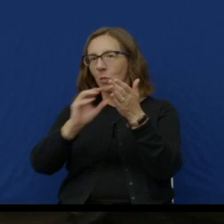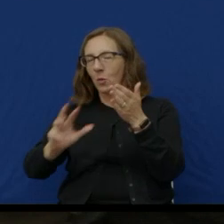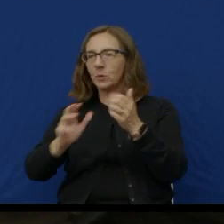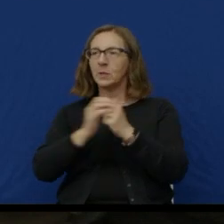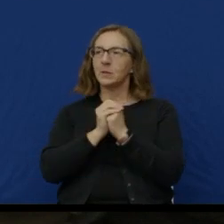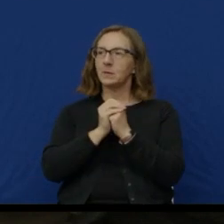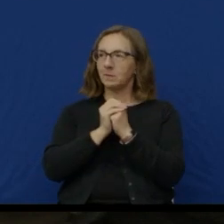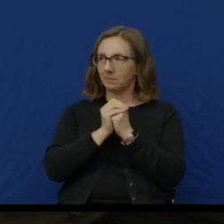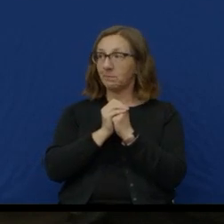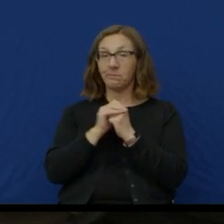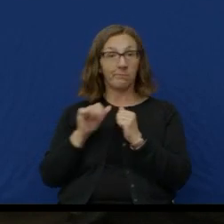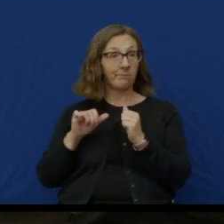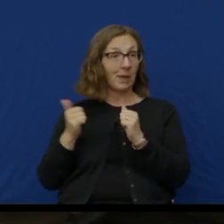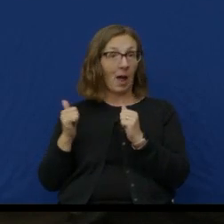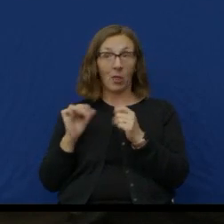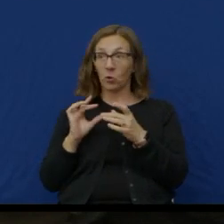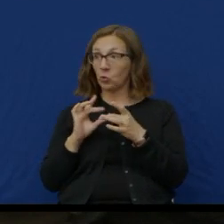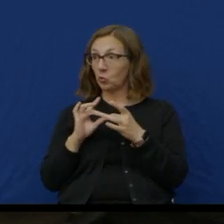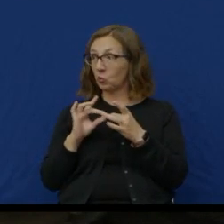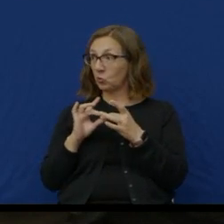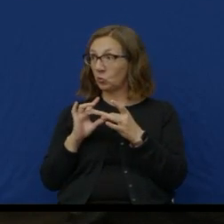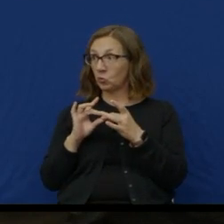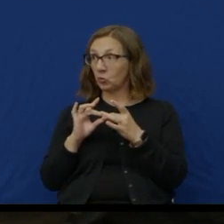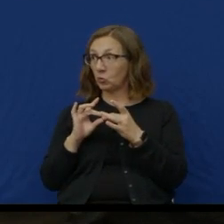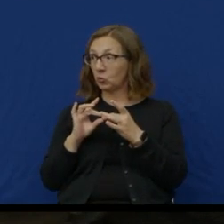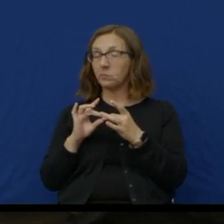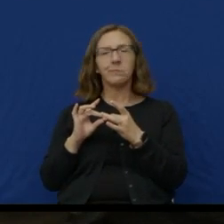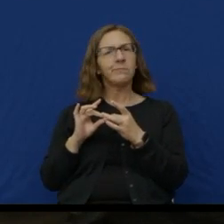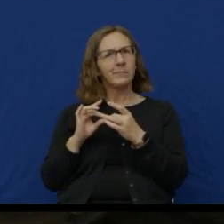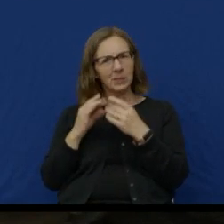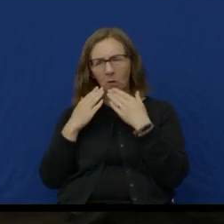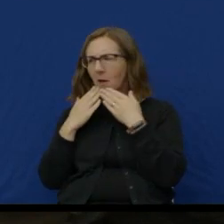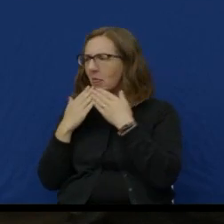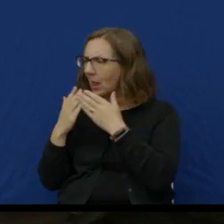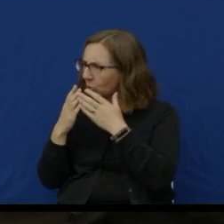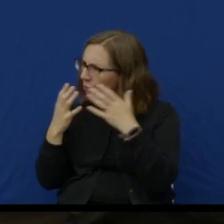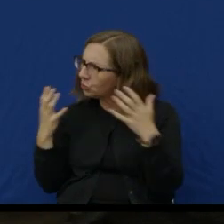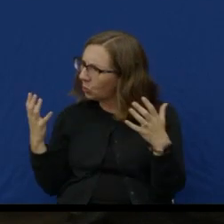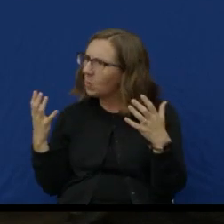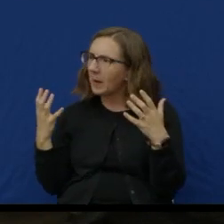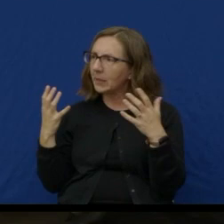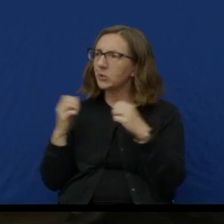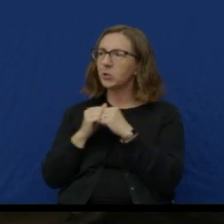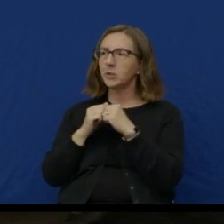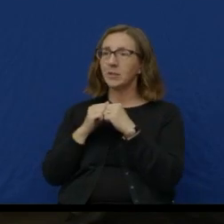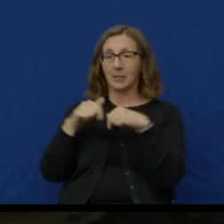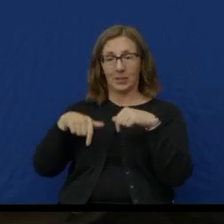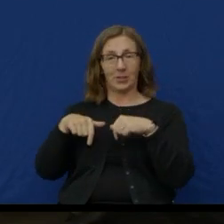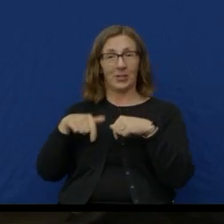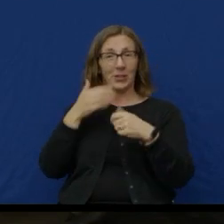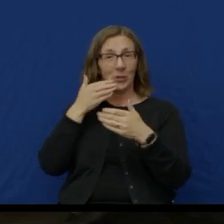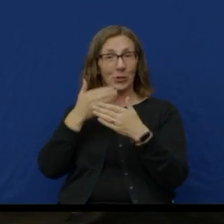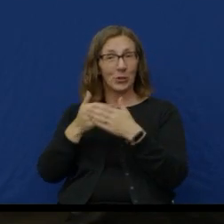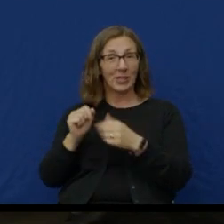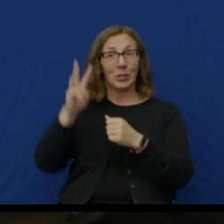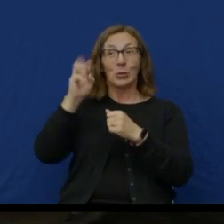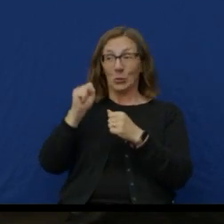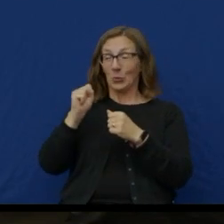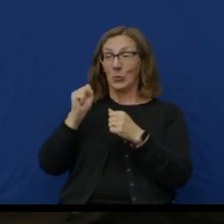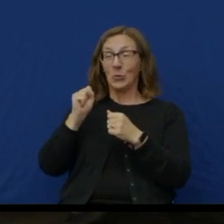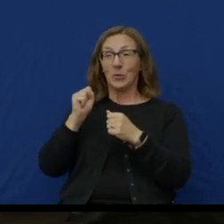Other members? Before we proceed. Well, thank you so much. The good news and the board sharing is